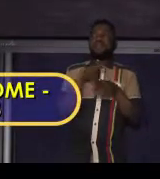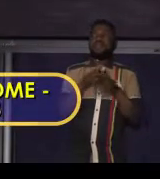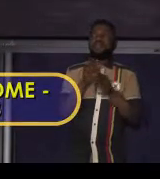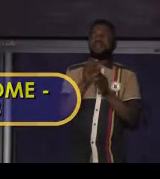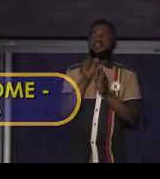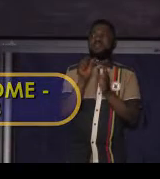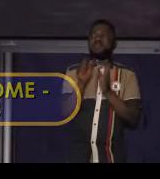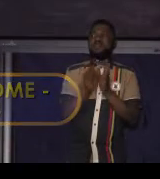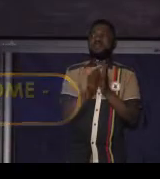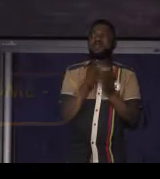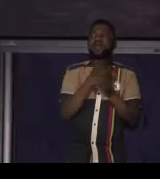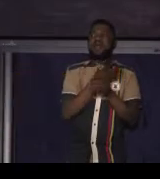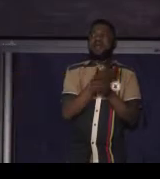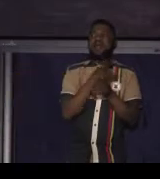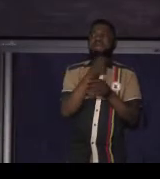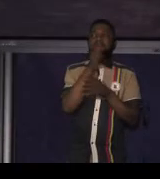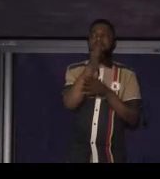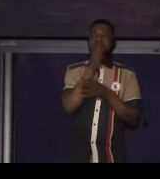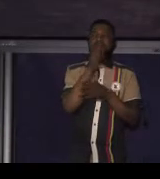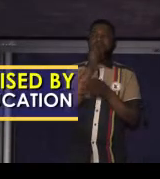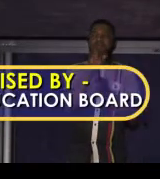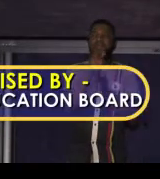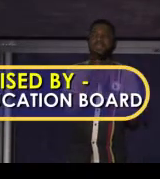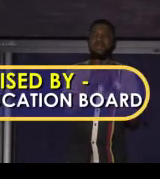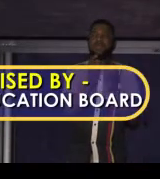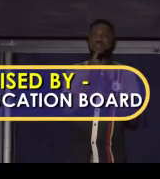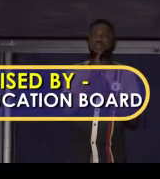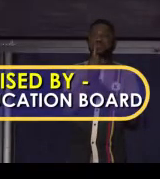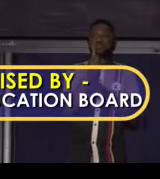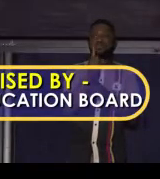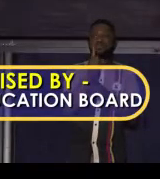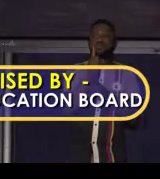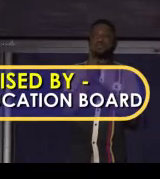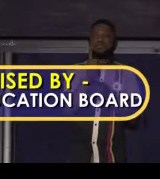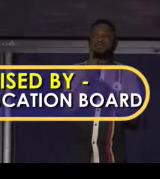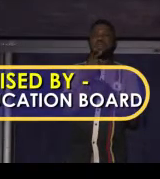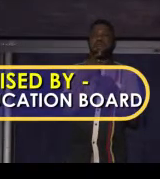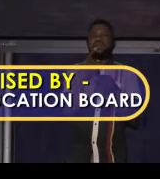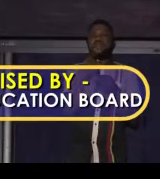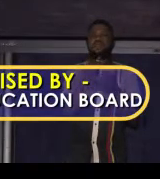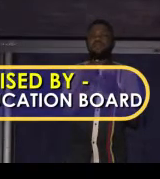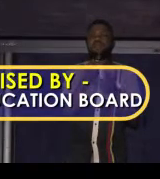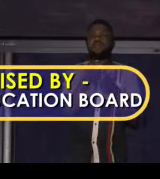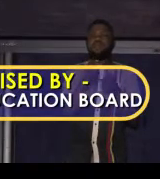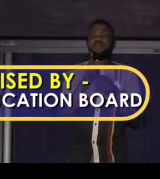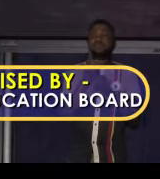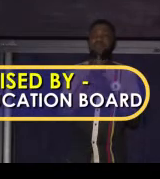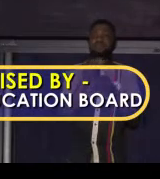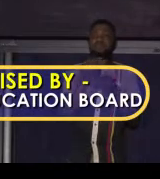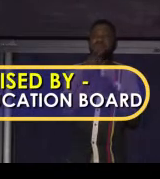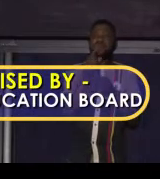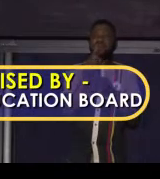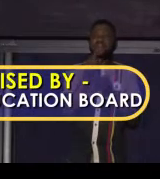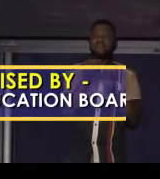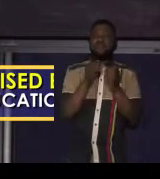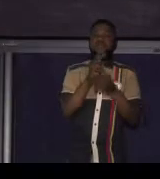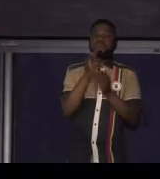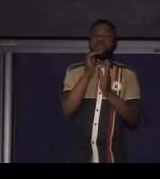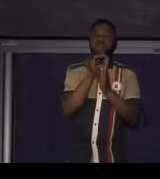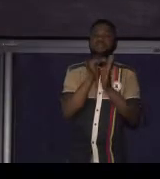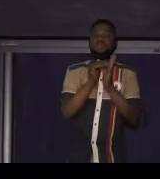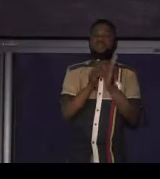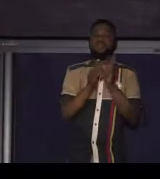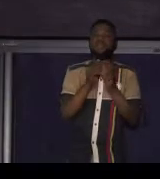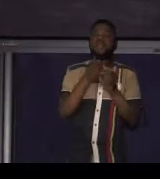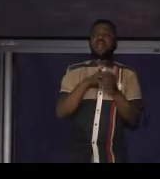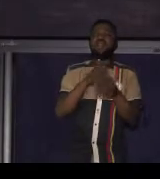difference between national symbols and private symbols. Just one. What are the differences? Just give me one.